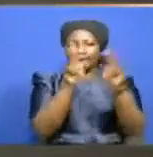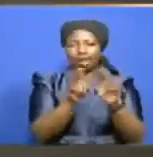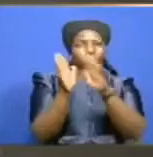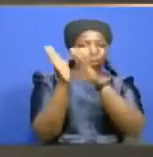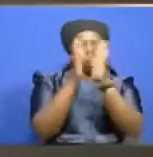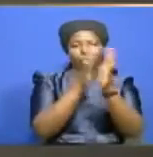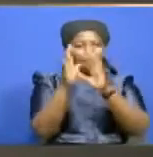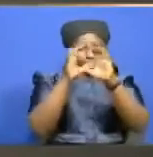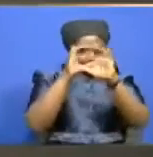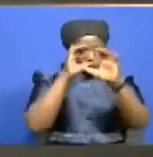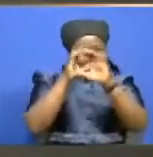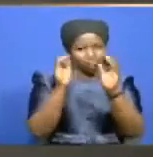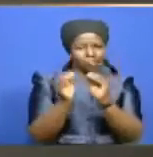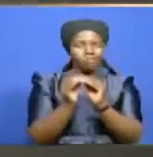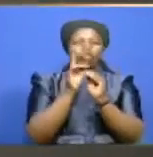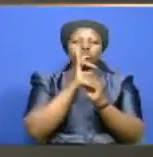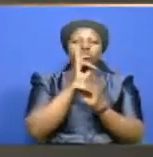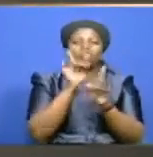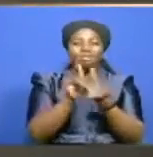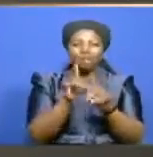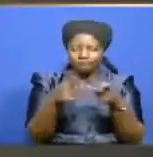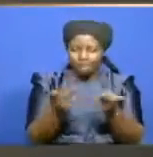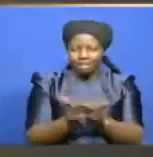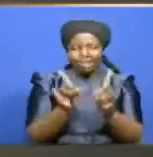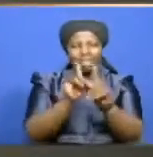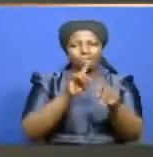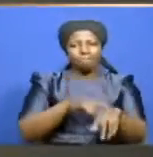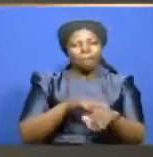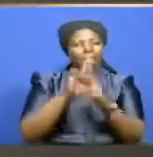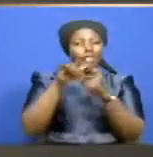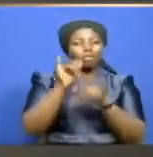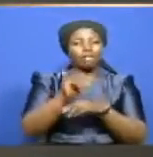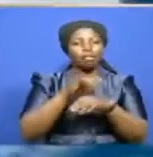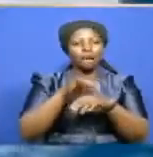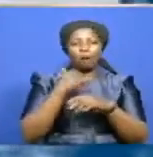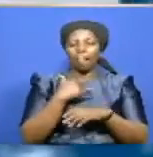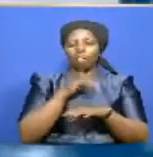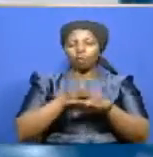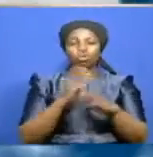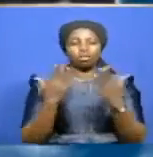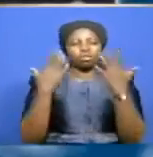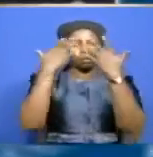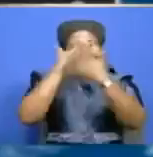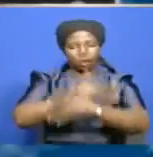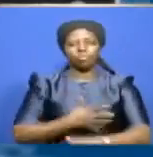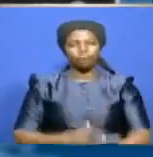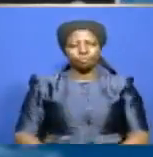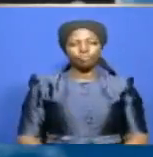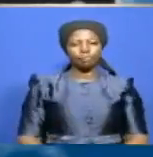seeing you tomorrow, same time, same place. Until then, do have yourself a lovely night.